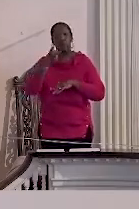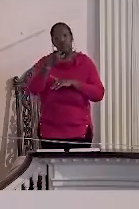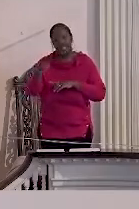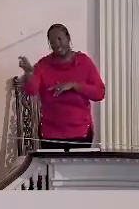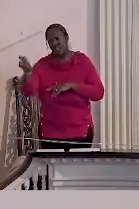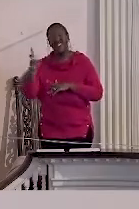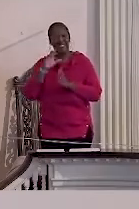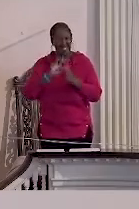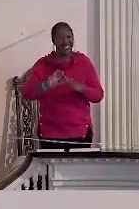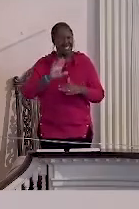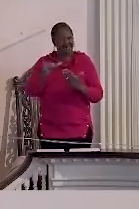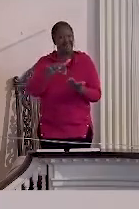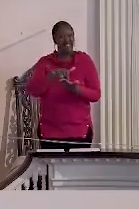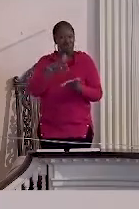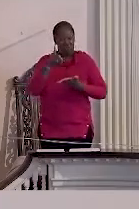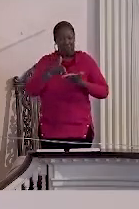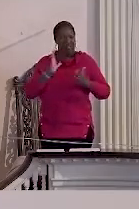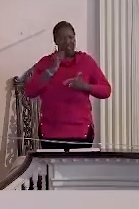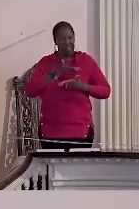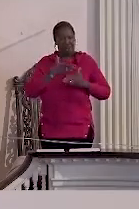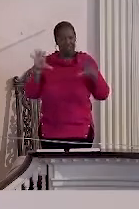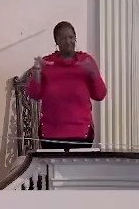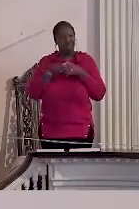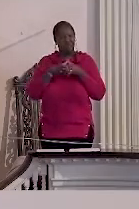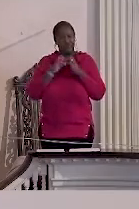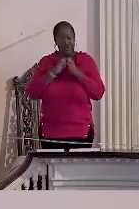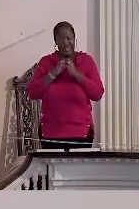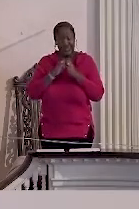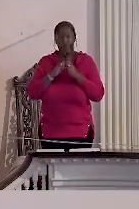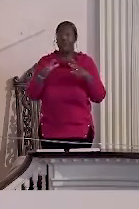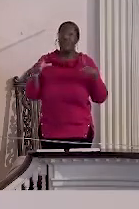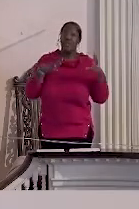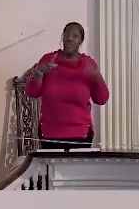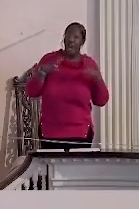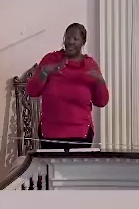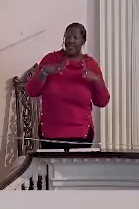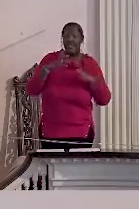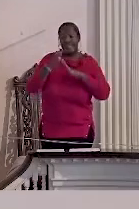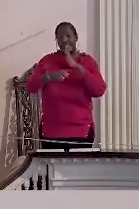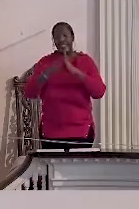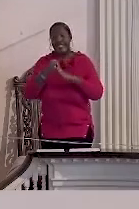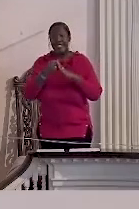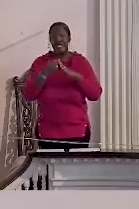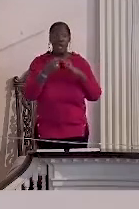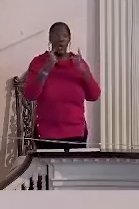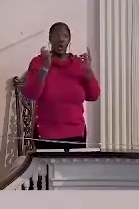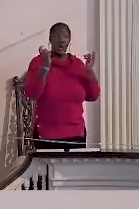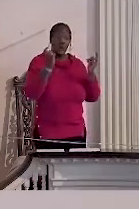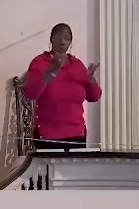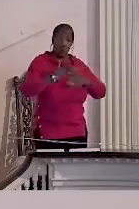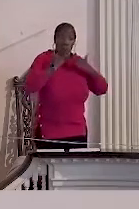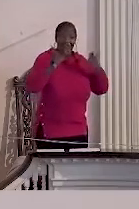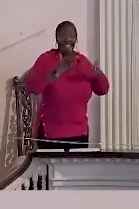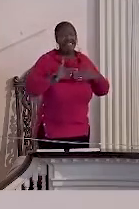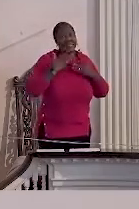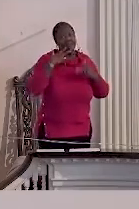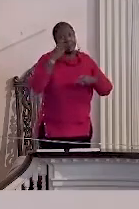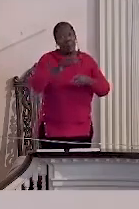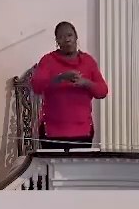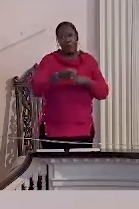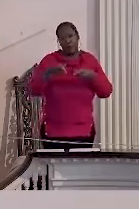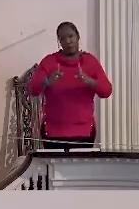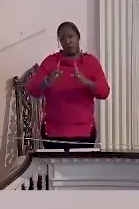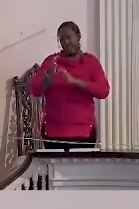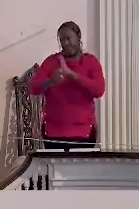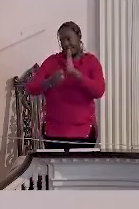ministry together. And the holiday season, for all of its joys, can be hard for many of us as well.